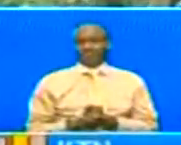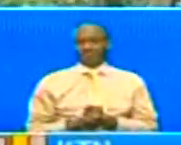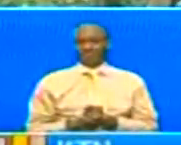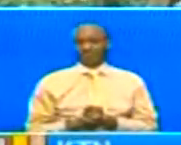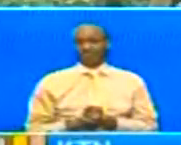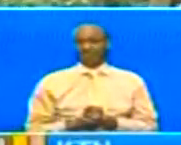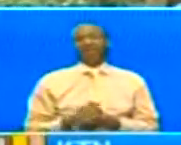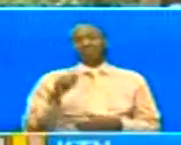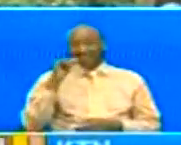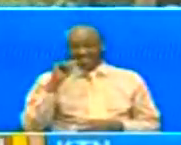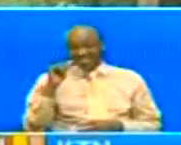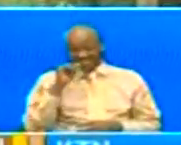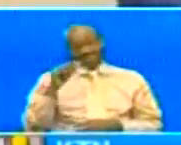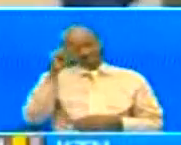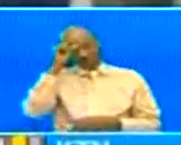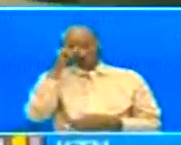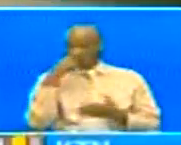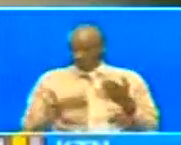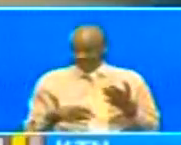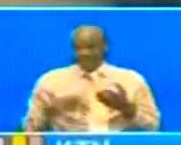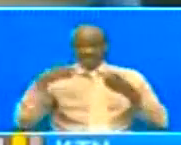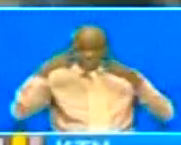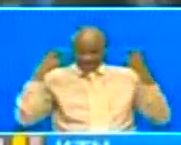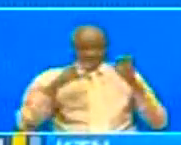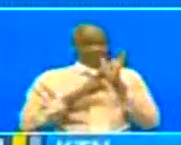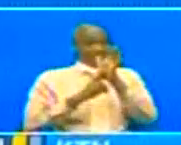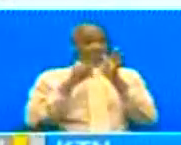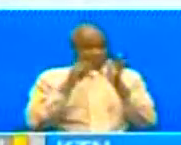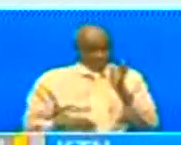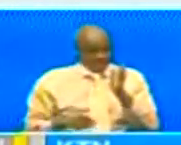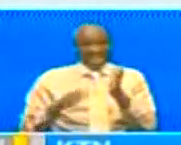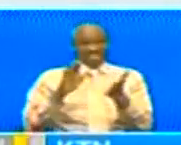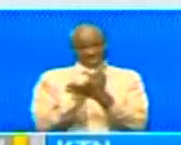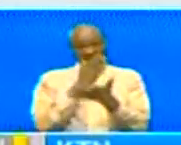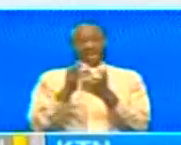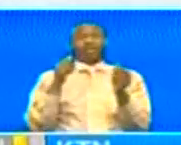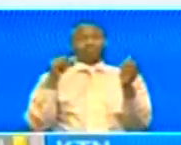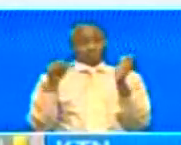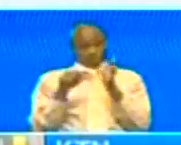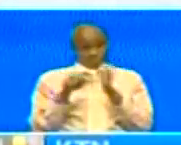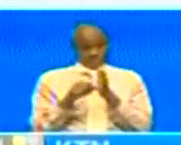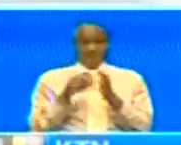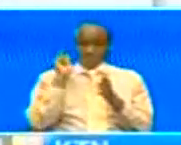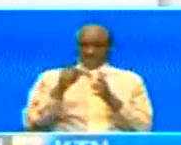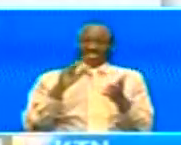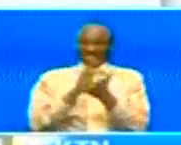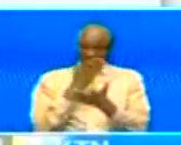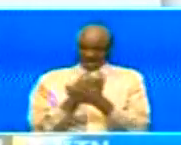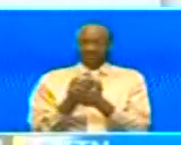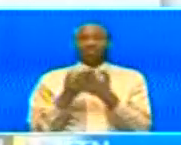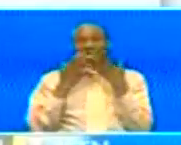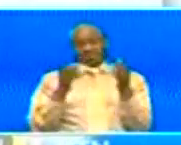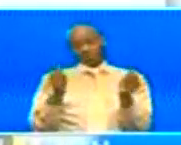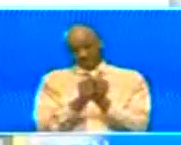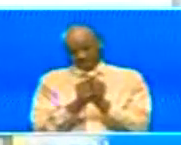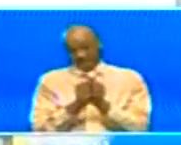The British government says terrorism represents a shared threat and requires a shared response, and